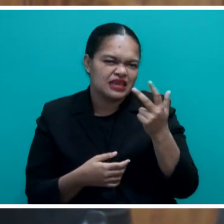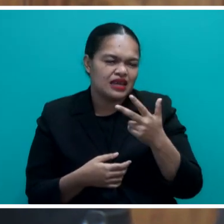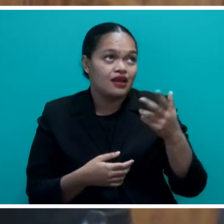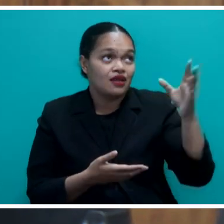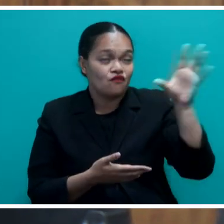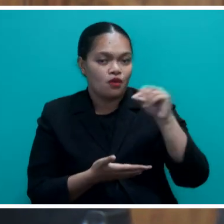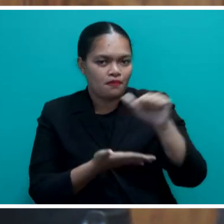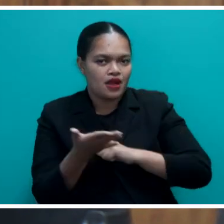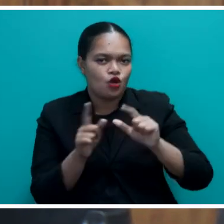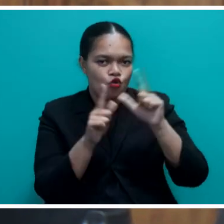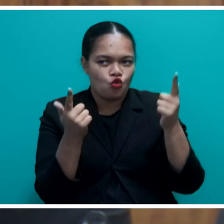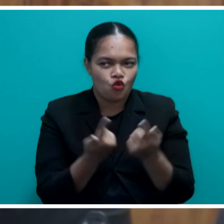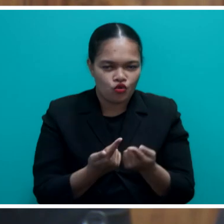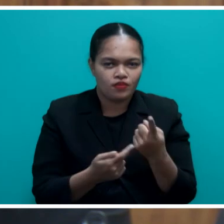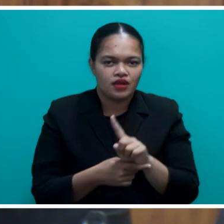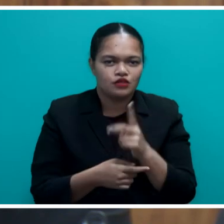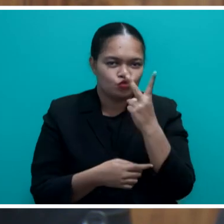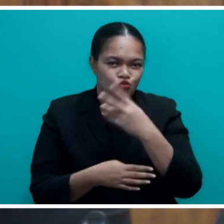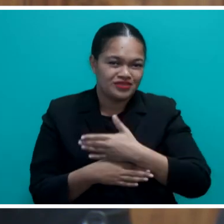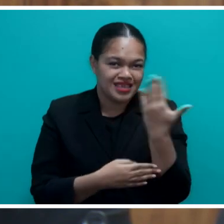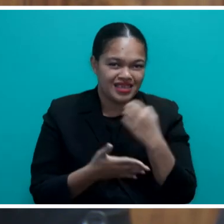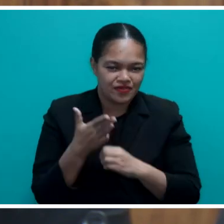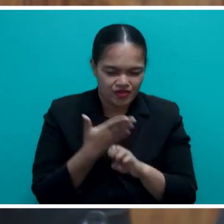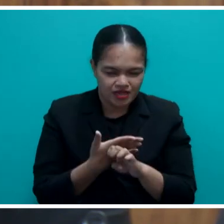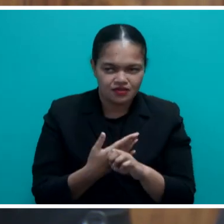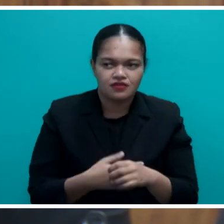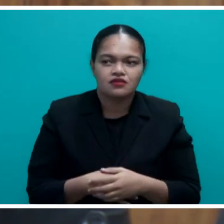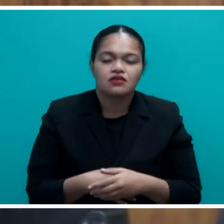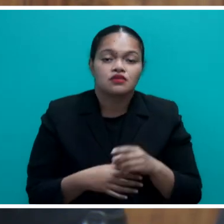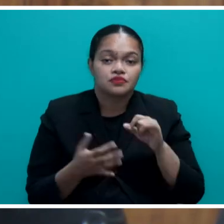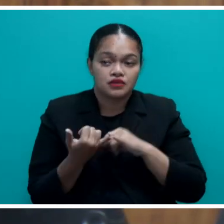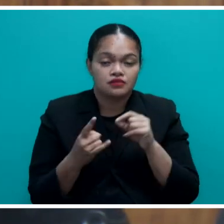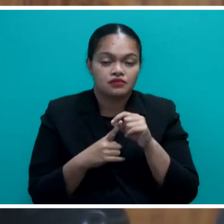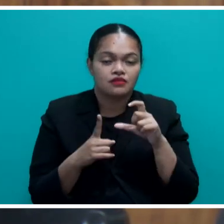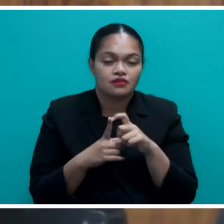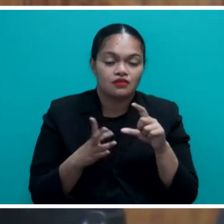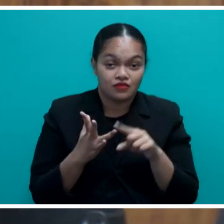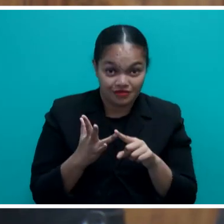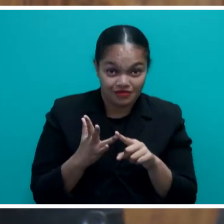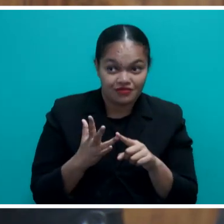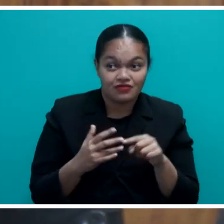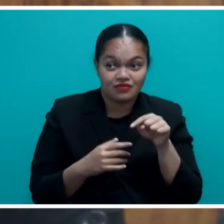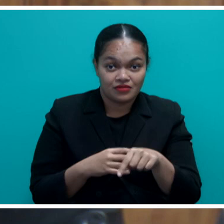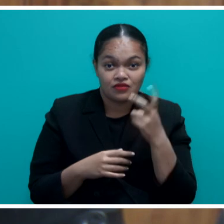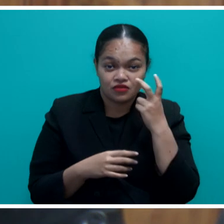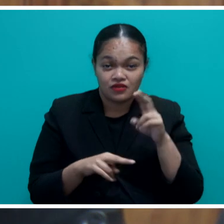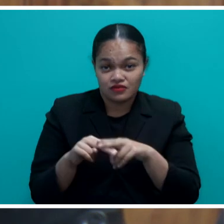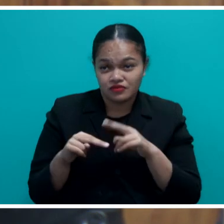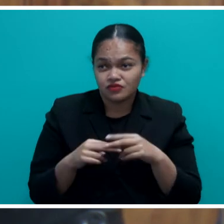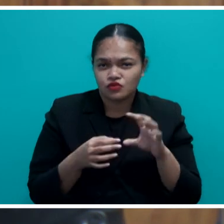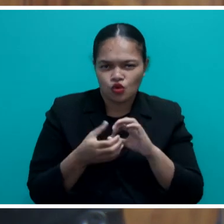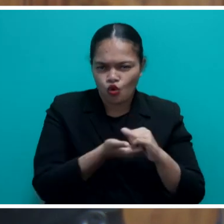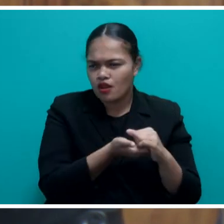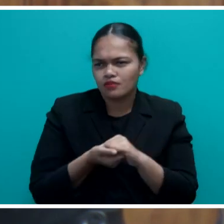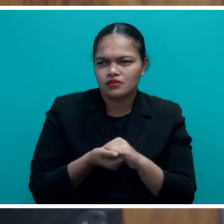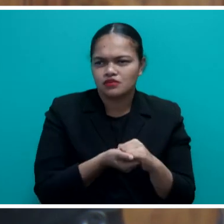from the Pacific during the 2-day events. The SPTO and Tourism Fiji also collaborated on a co-hosted